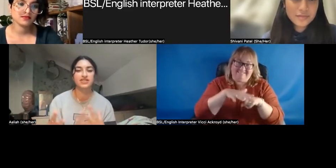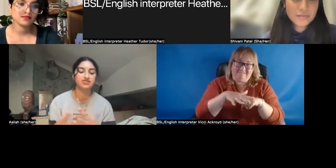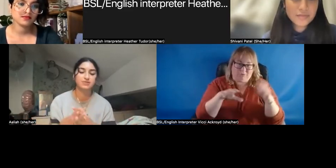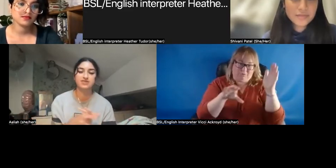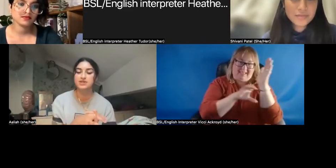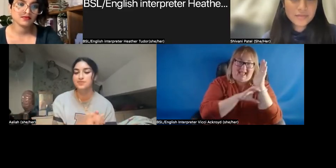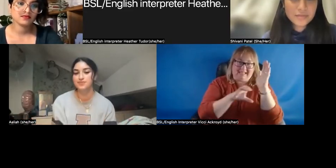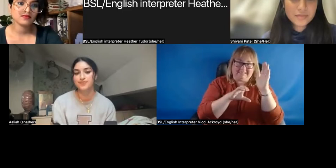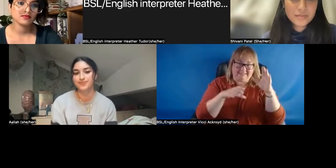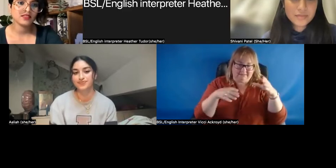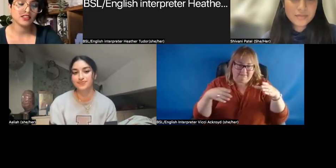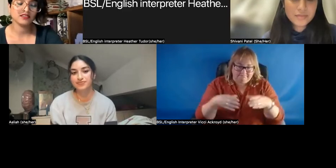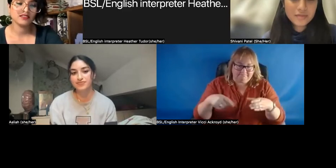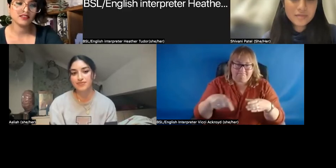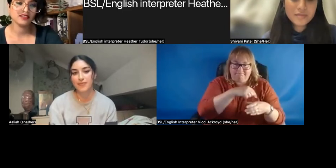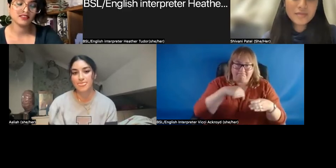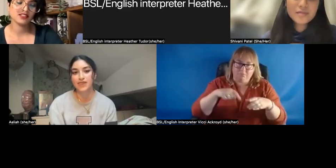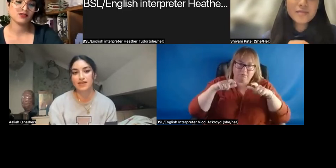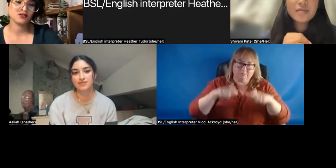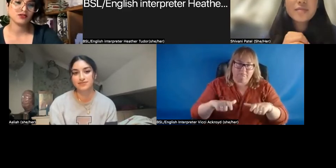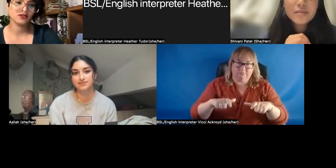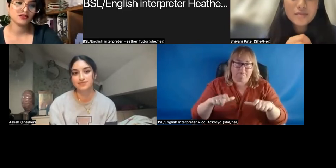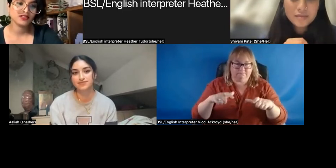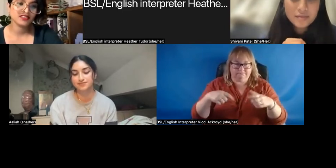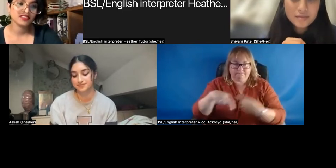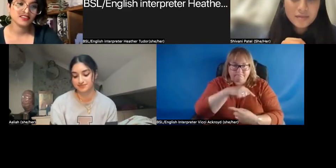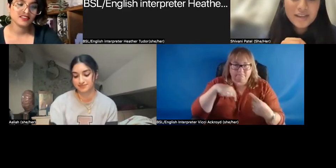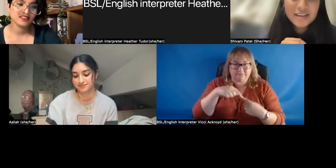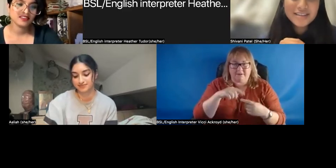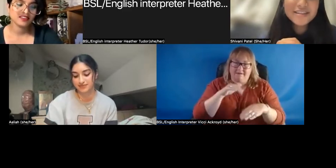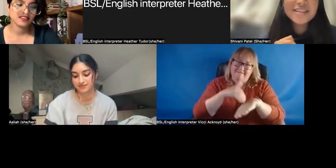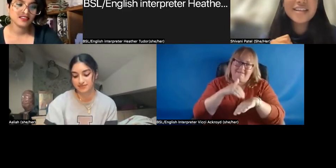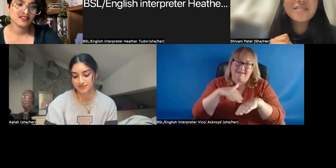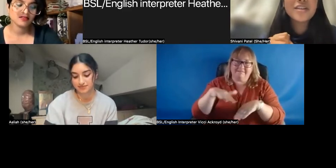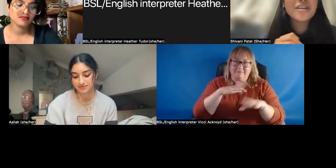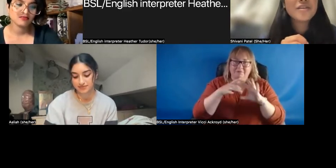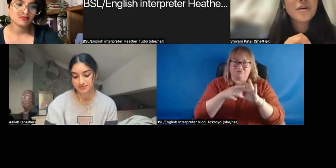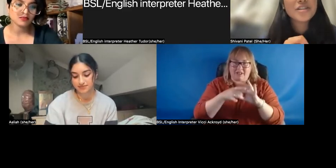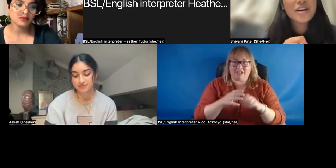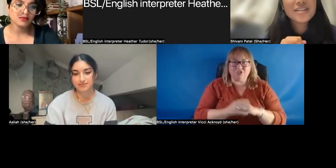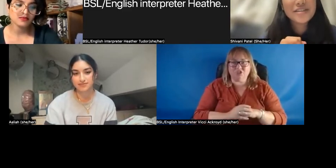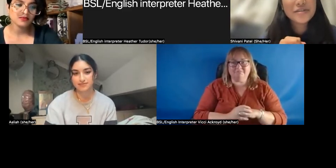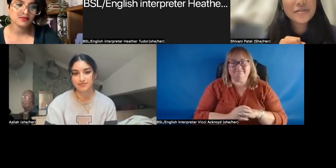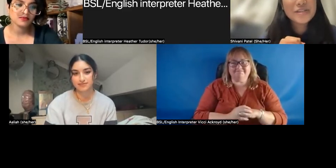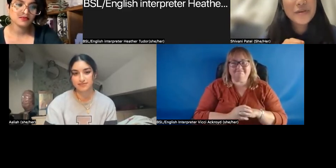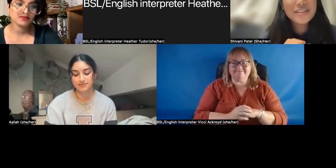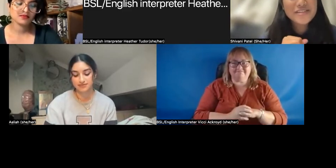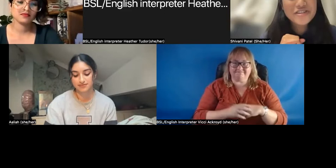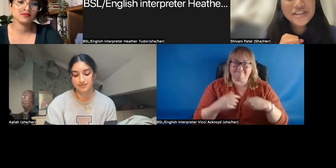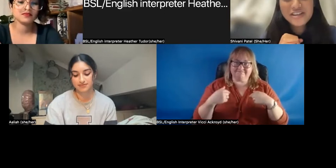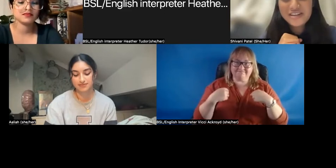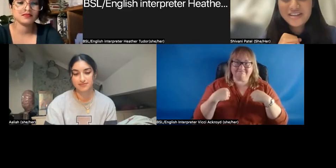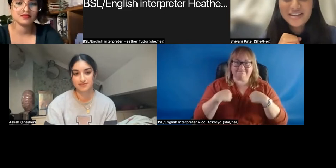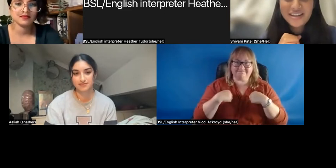family relationships as well. Yeah, that's so true. Yeah, because it feels like even if you are trying to respect